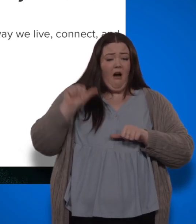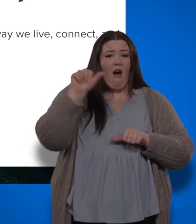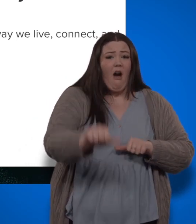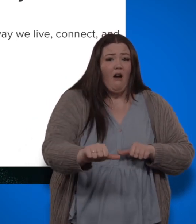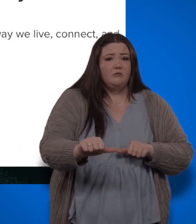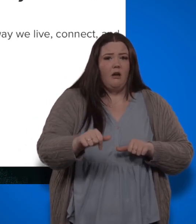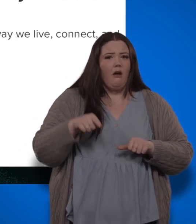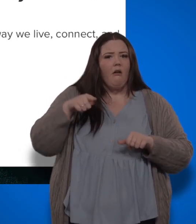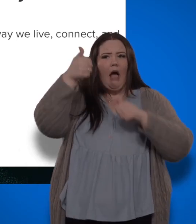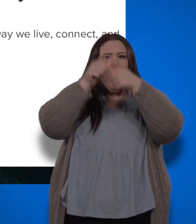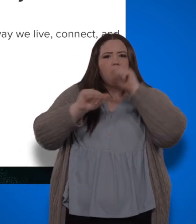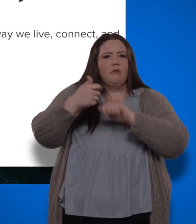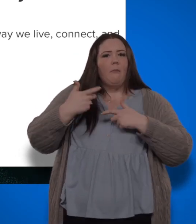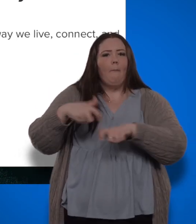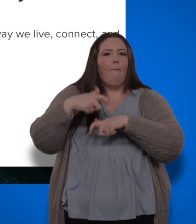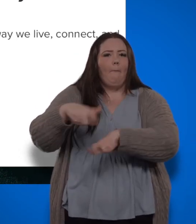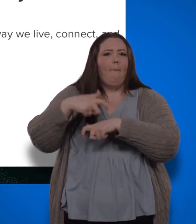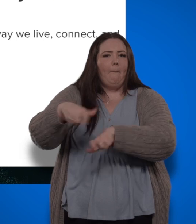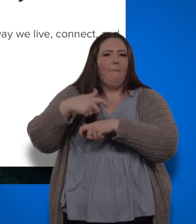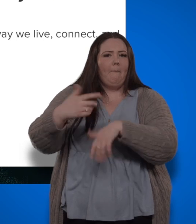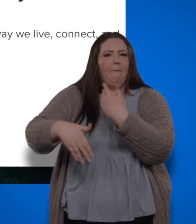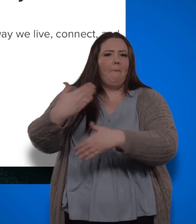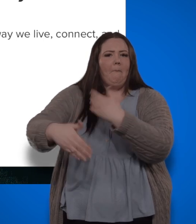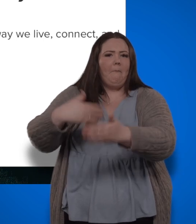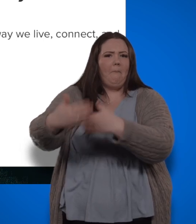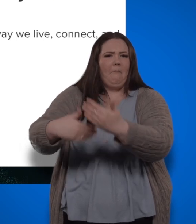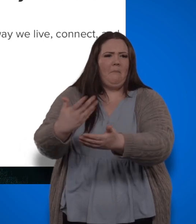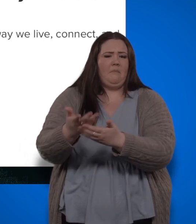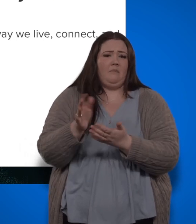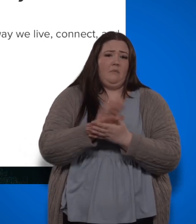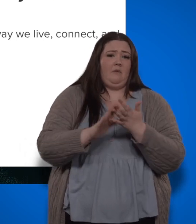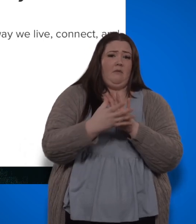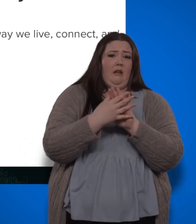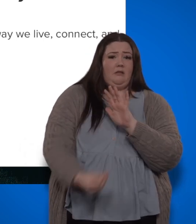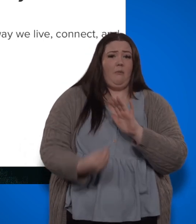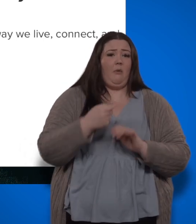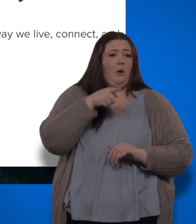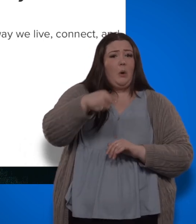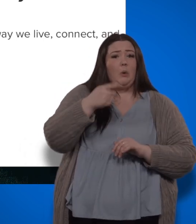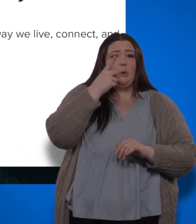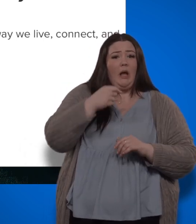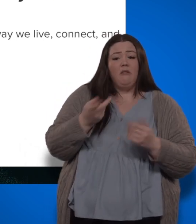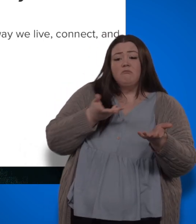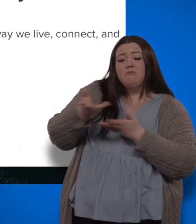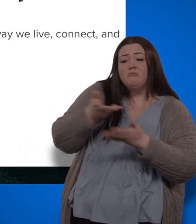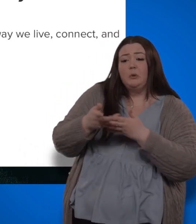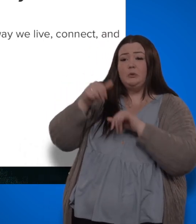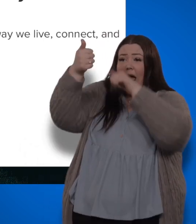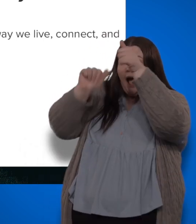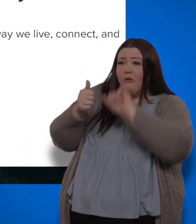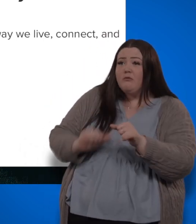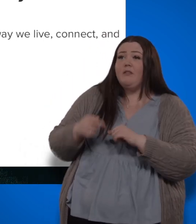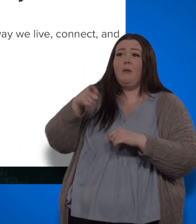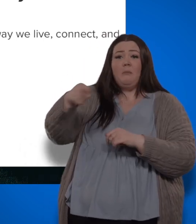to my algorithm, and I will respond. I'll continue to send emails and texts, except, of course, it isn't really me. It's just a very clever